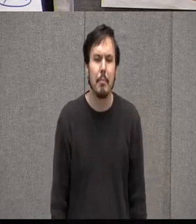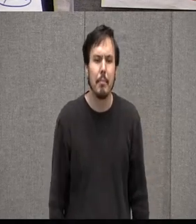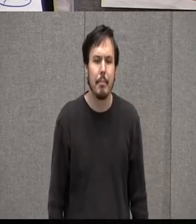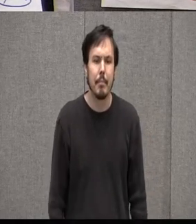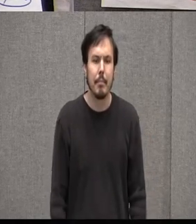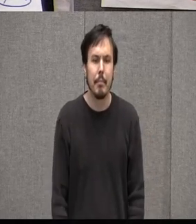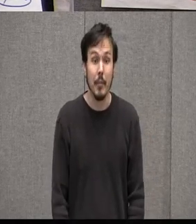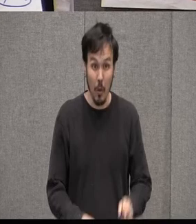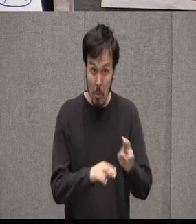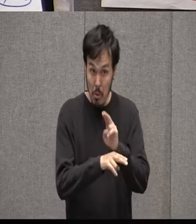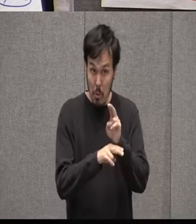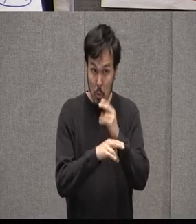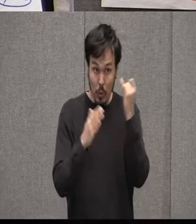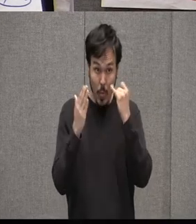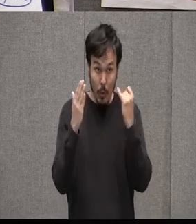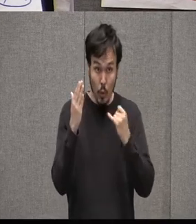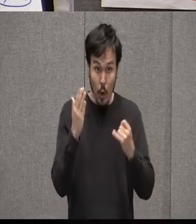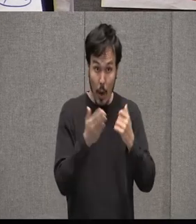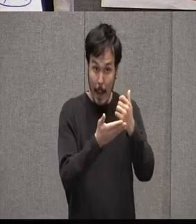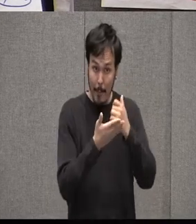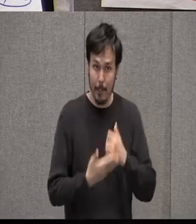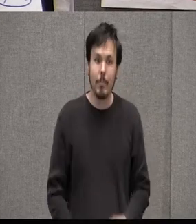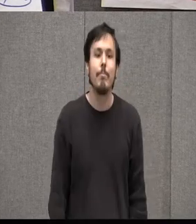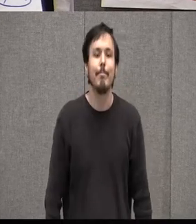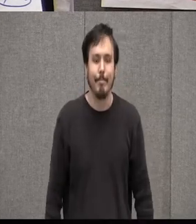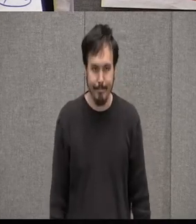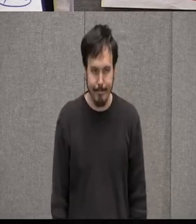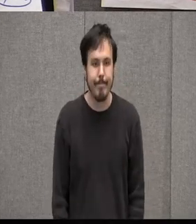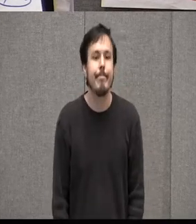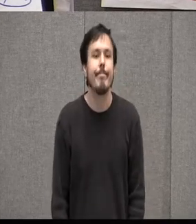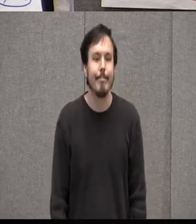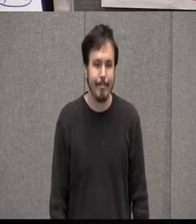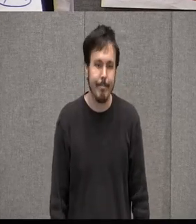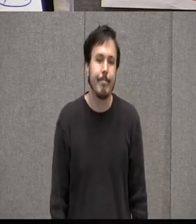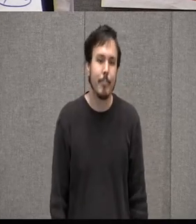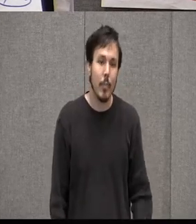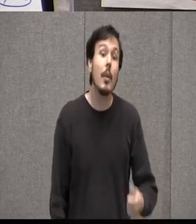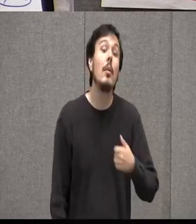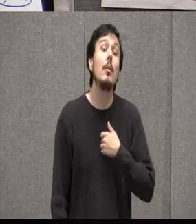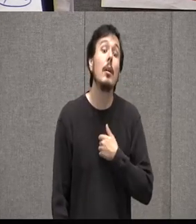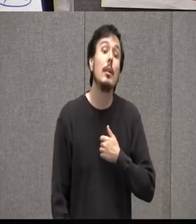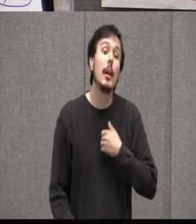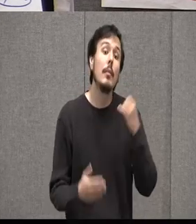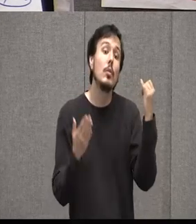Did I use the drawing to help me? Yeah. By drawing